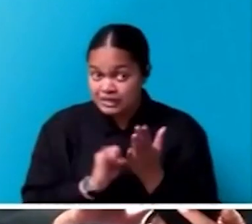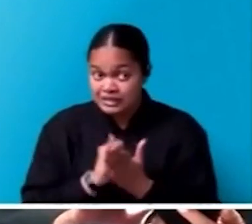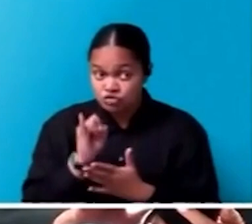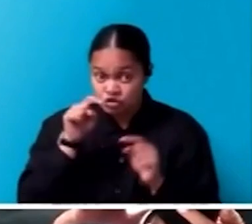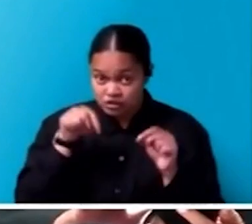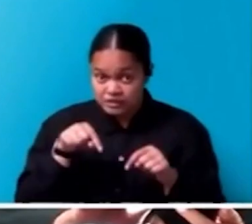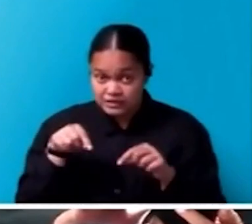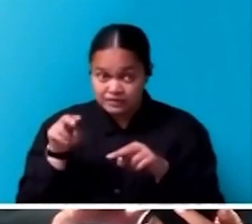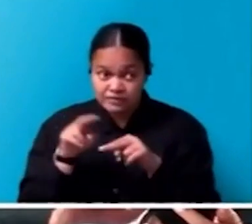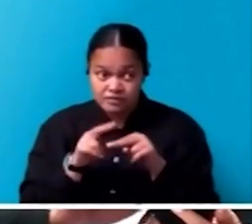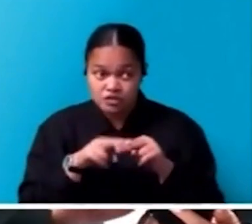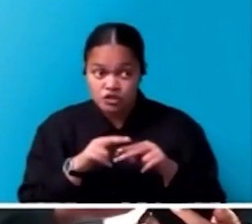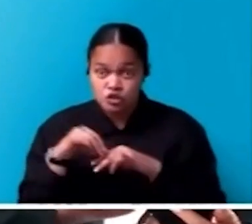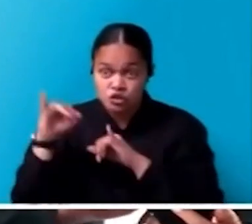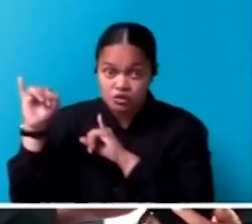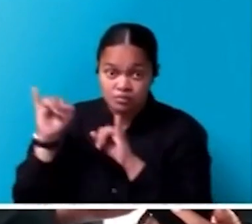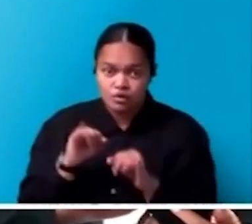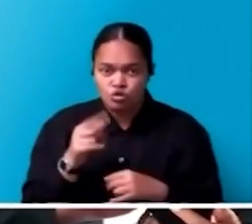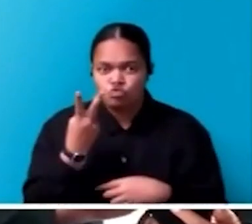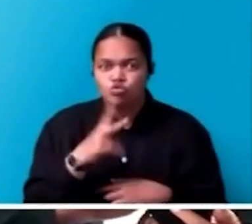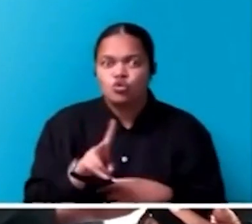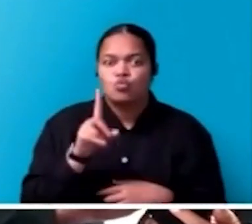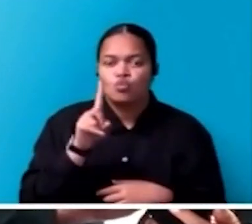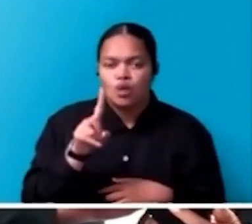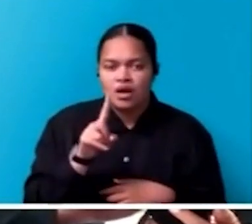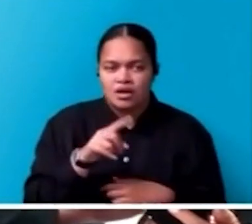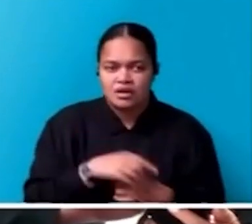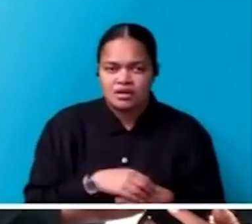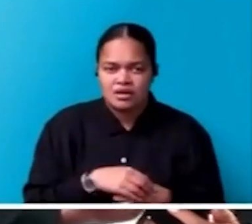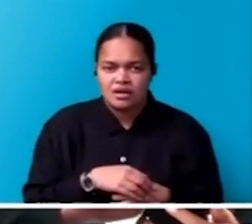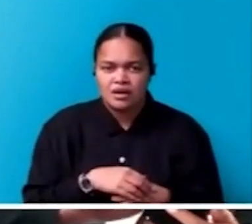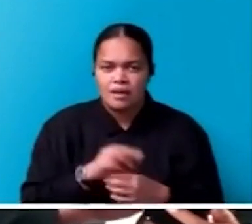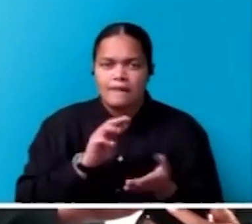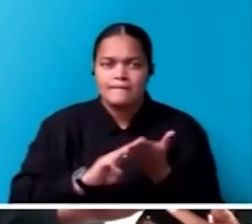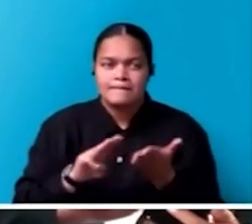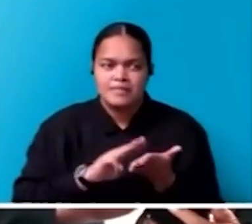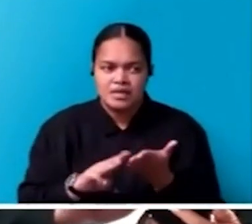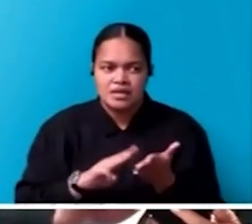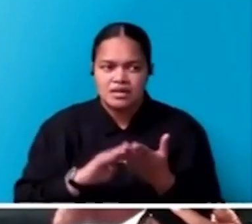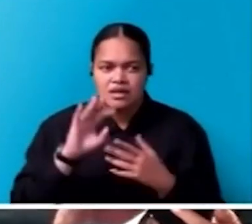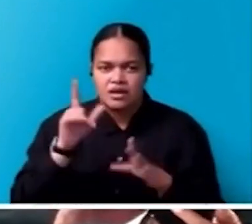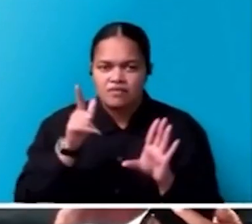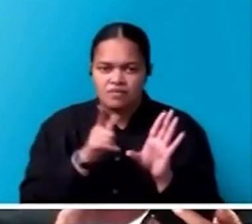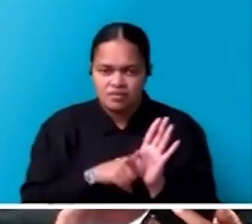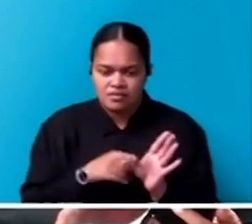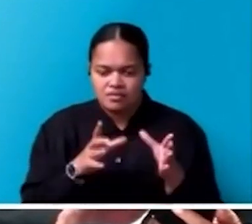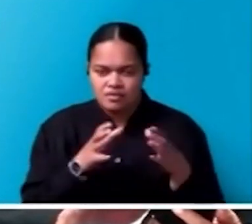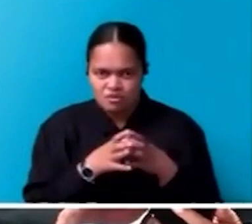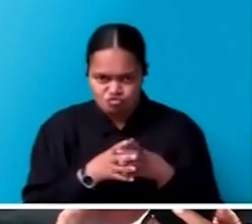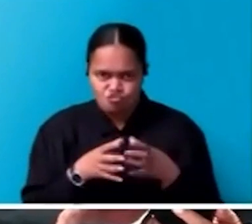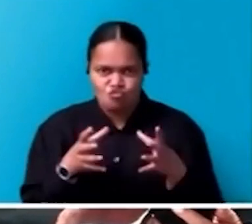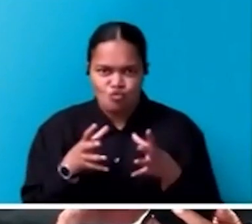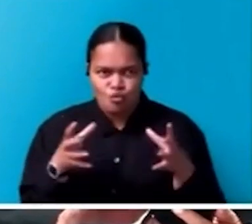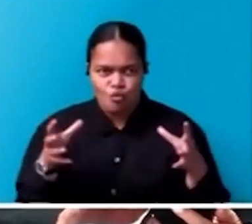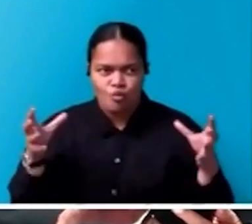Fiji imports is 21 million per annum and growing.